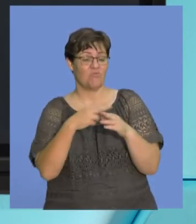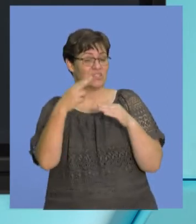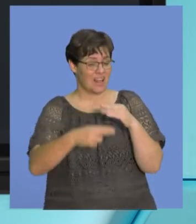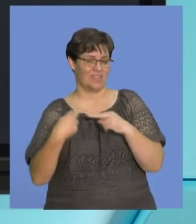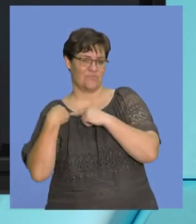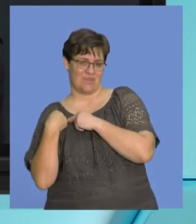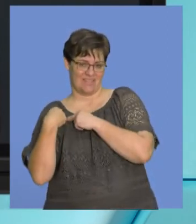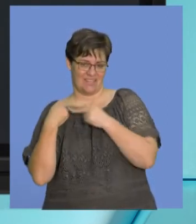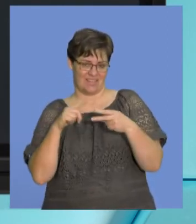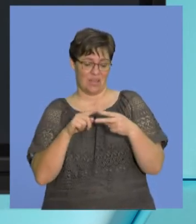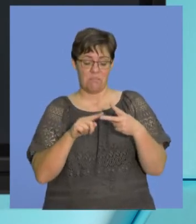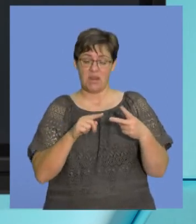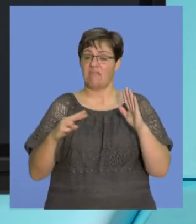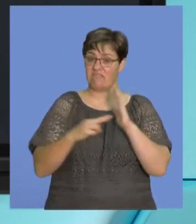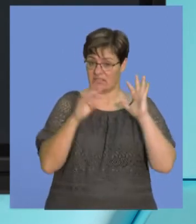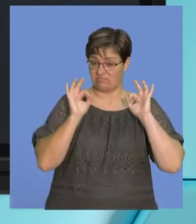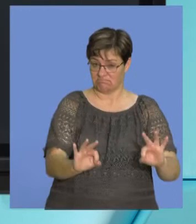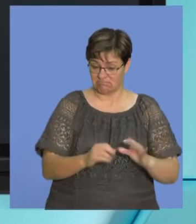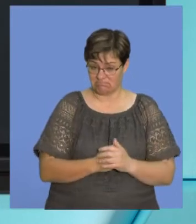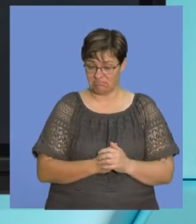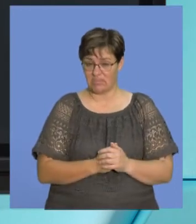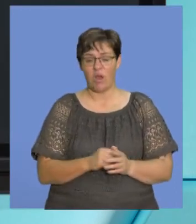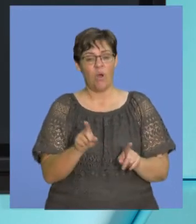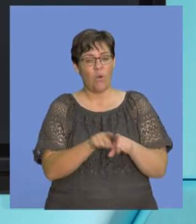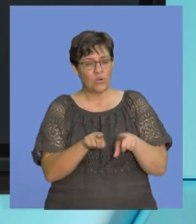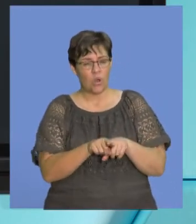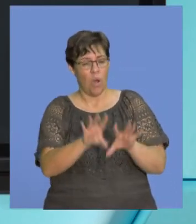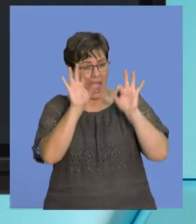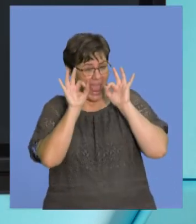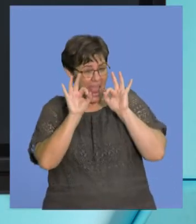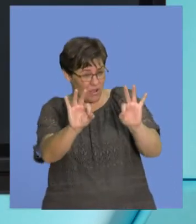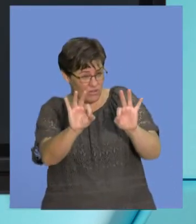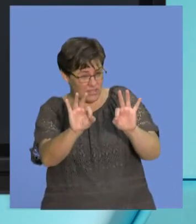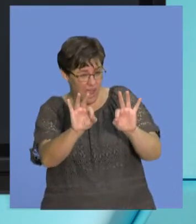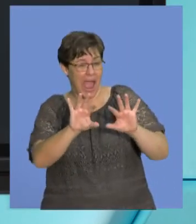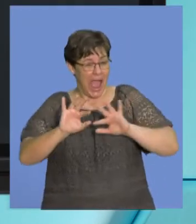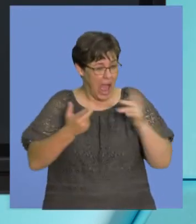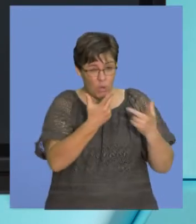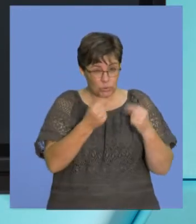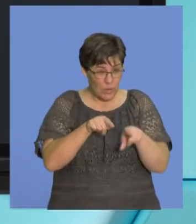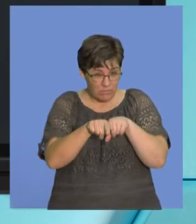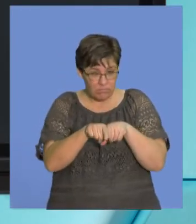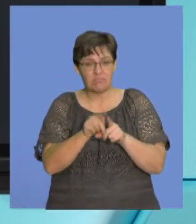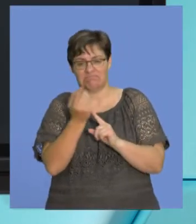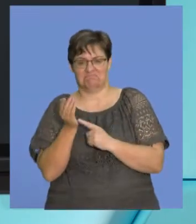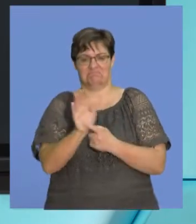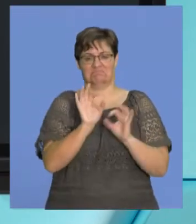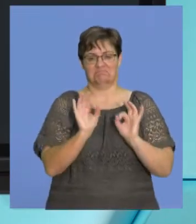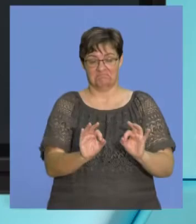of your results, it talks to the validity, as well as it answers the accuracy in the way you've conducted your